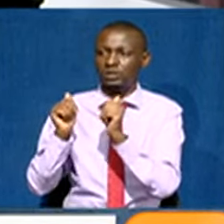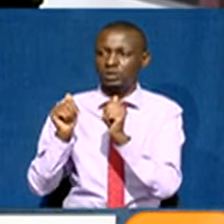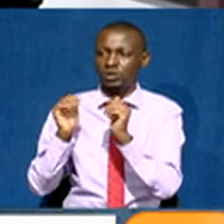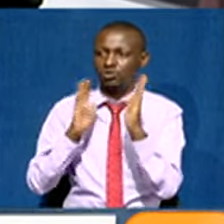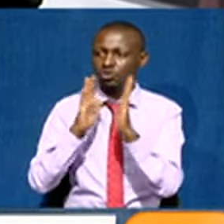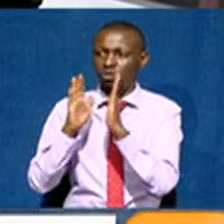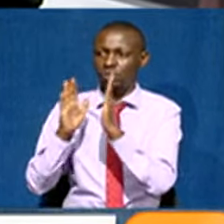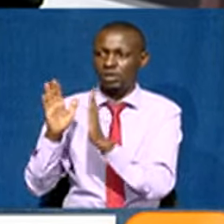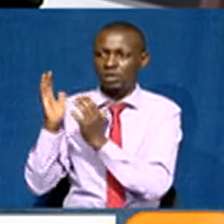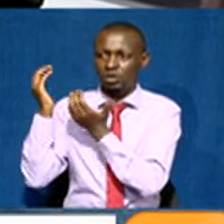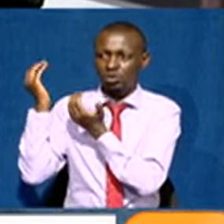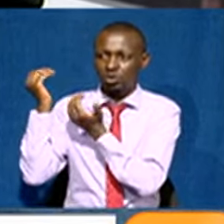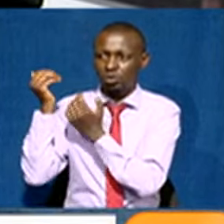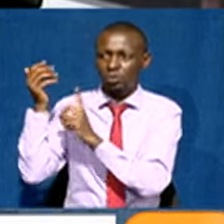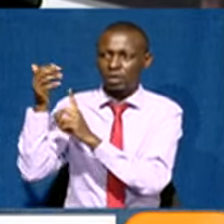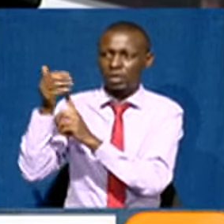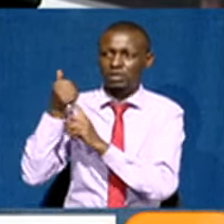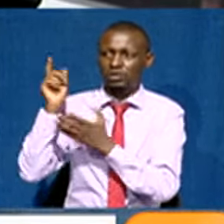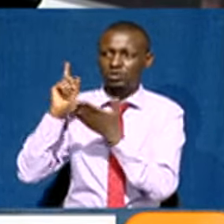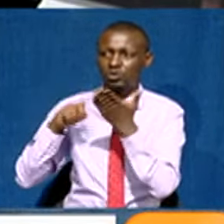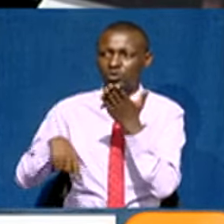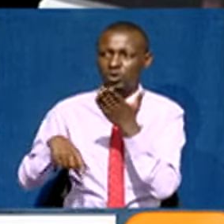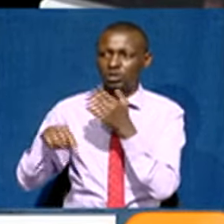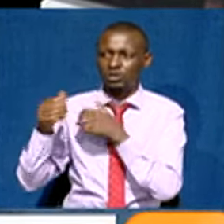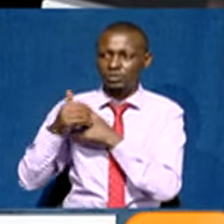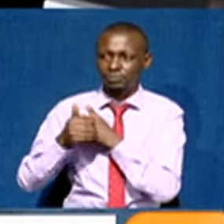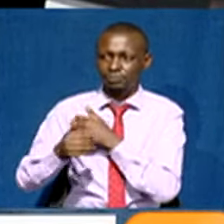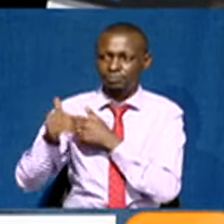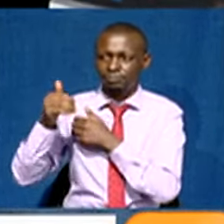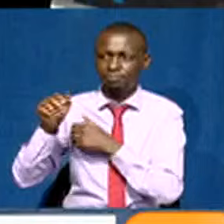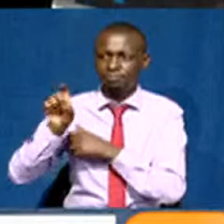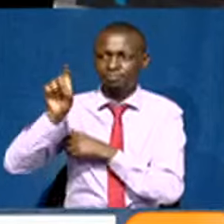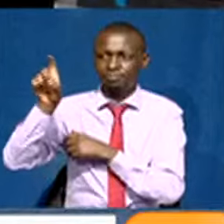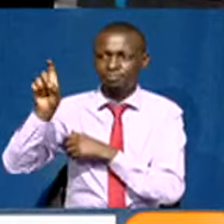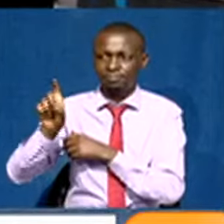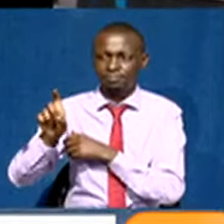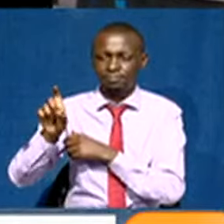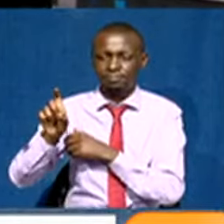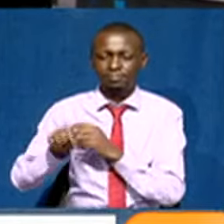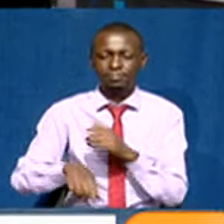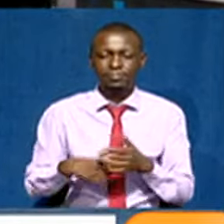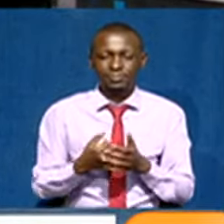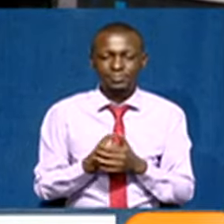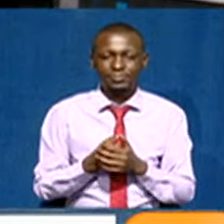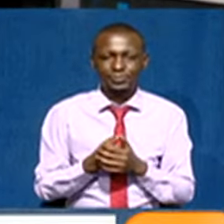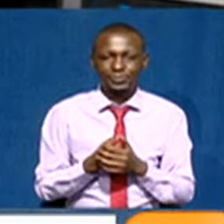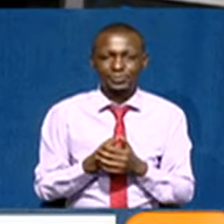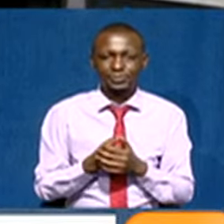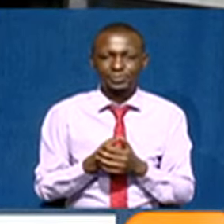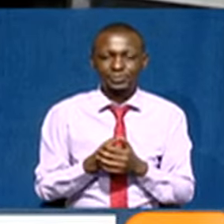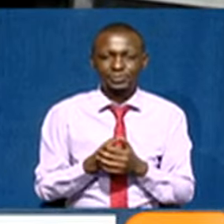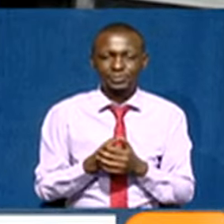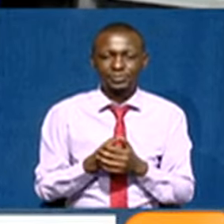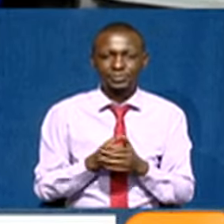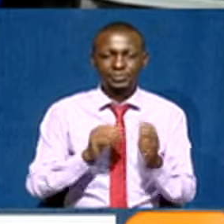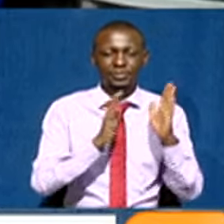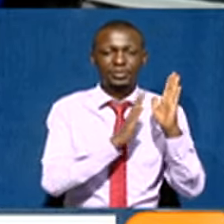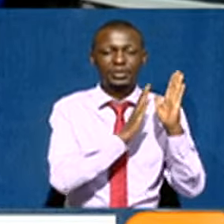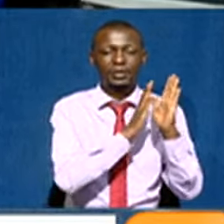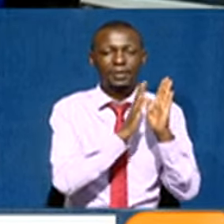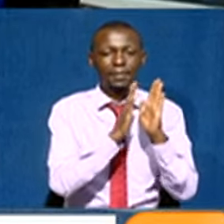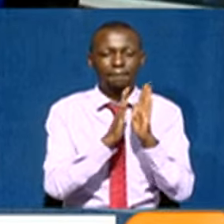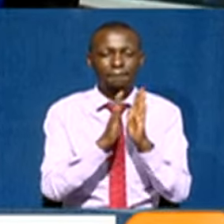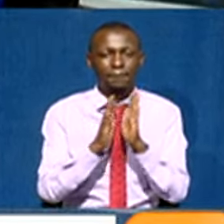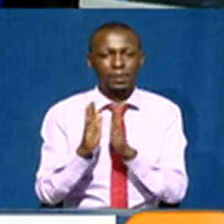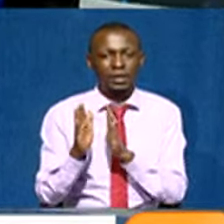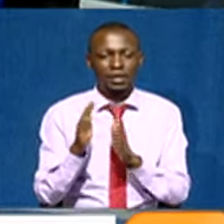to achieve over the three-year period? Right. Looking at the blueprints of the strategy, we reimagine our